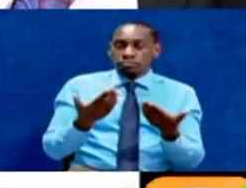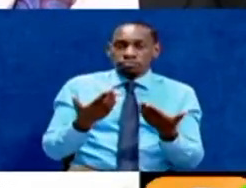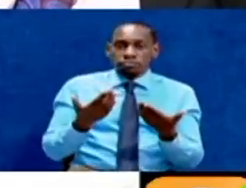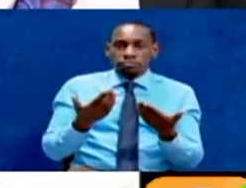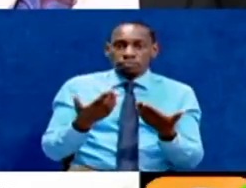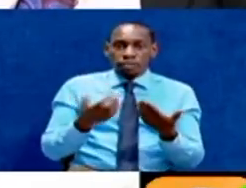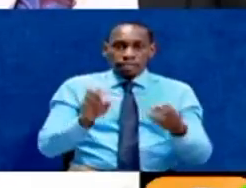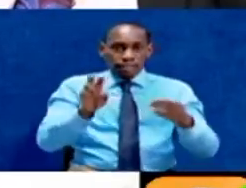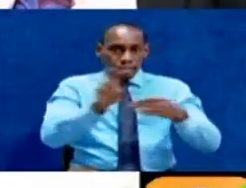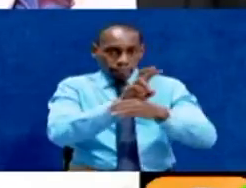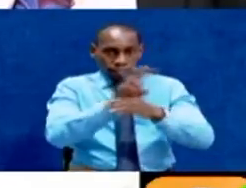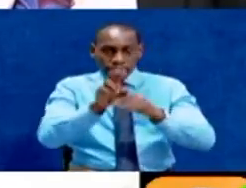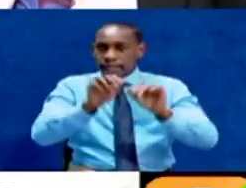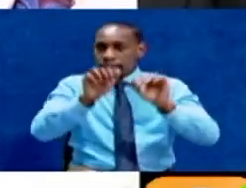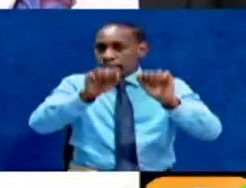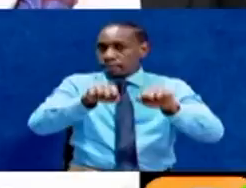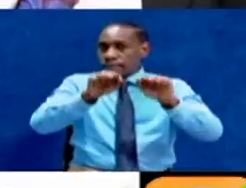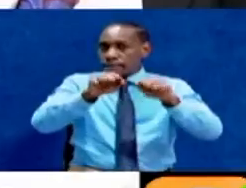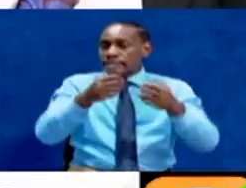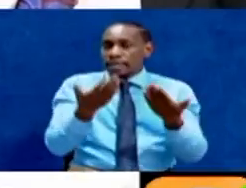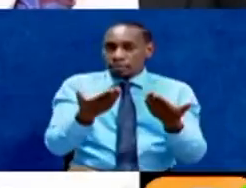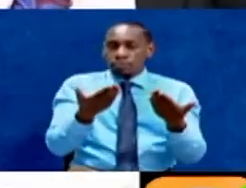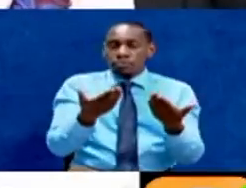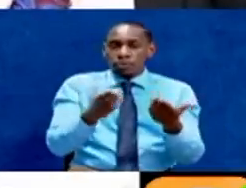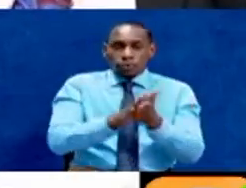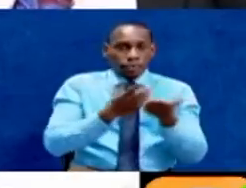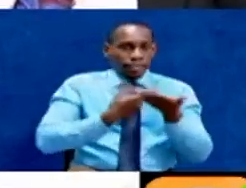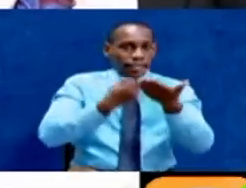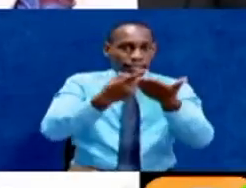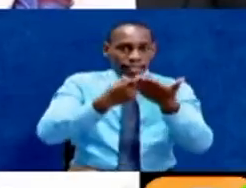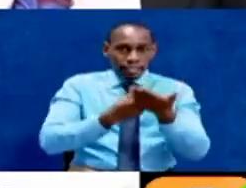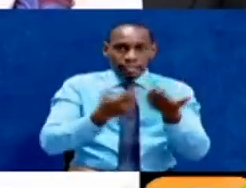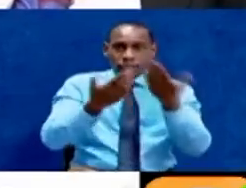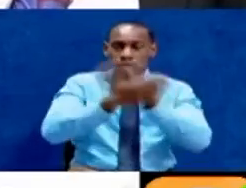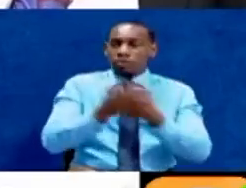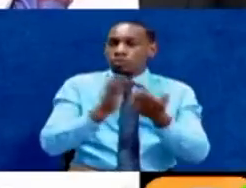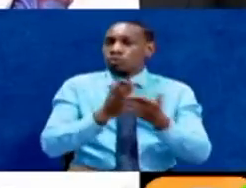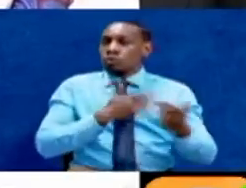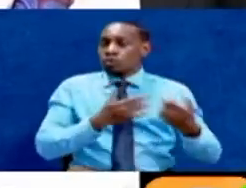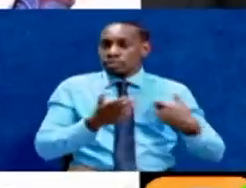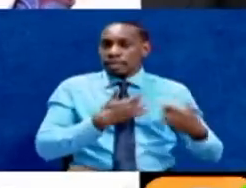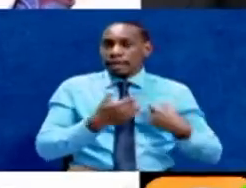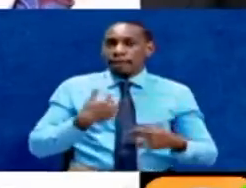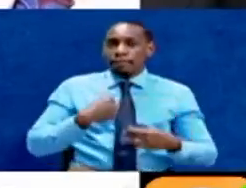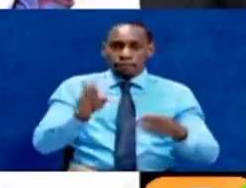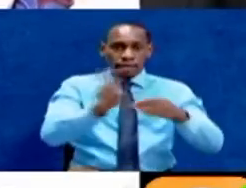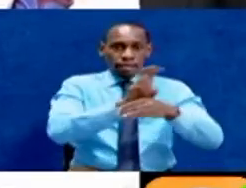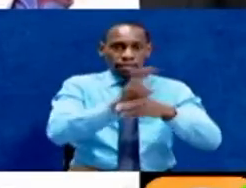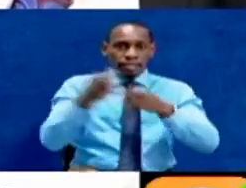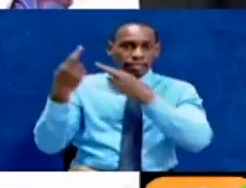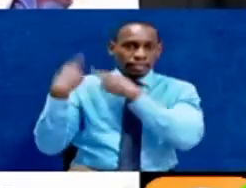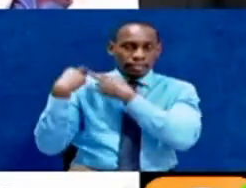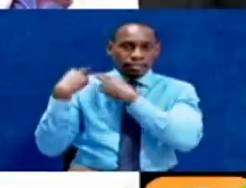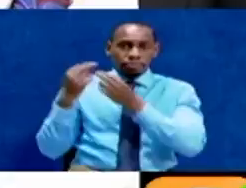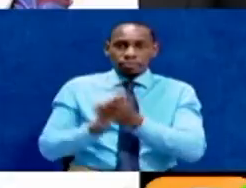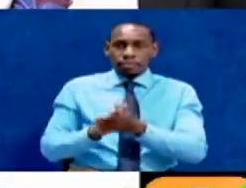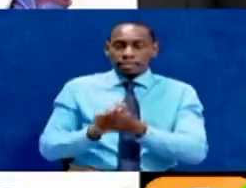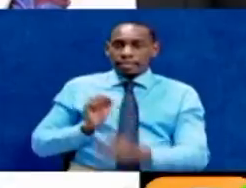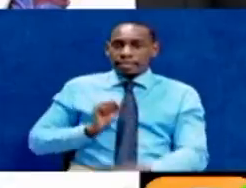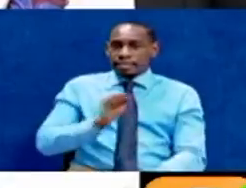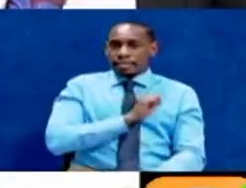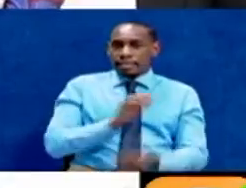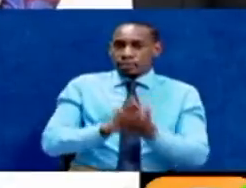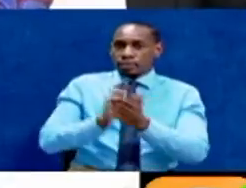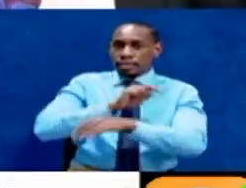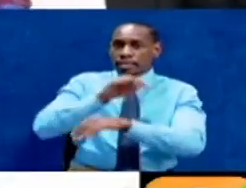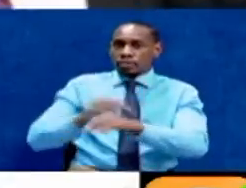his oversight ability, you know, with the conversation that he's had tonight. Are you concerned about the oversight role of the Senate and the National Assembly with